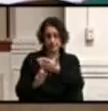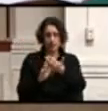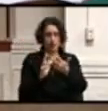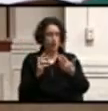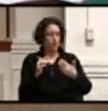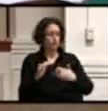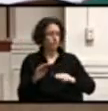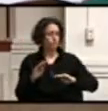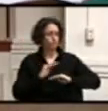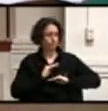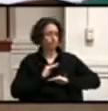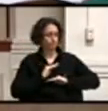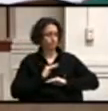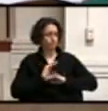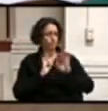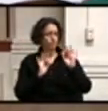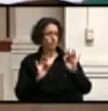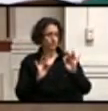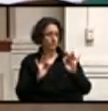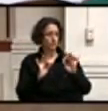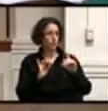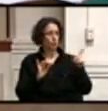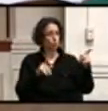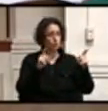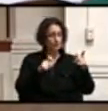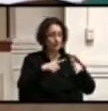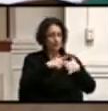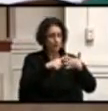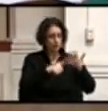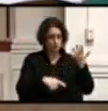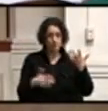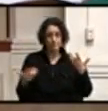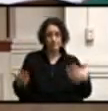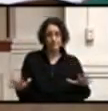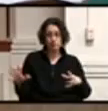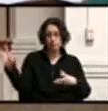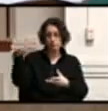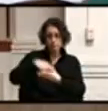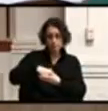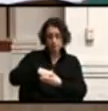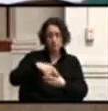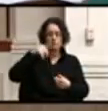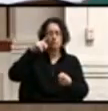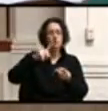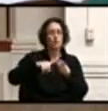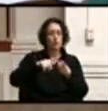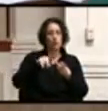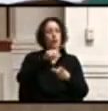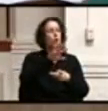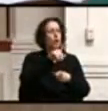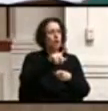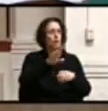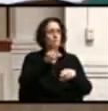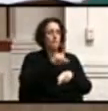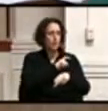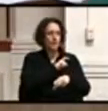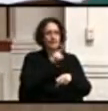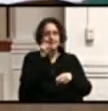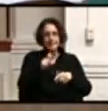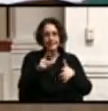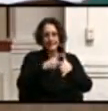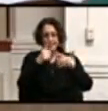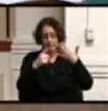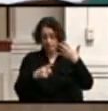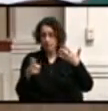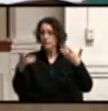layout has? And do you see them as being supportive of the town's police functions for generations to come? As